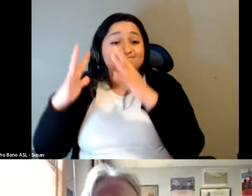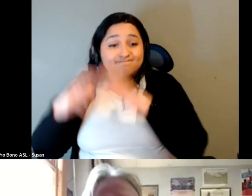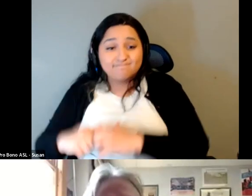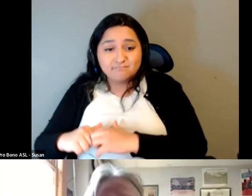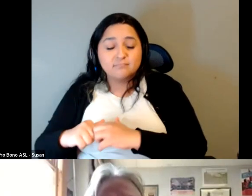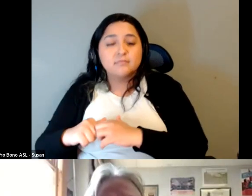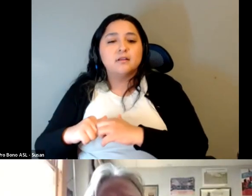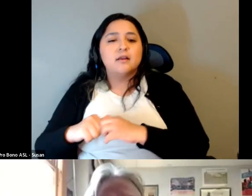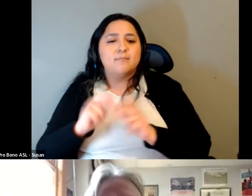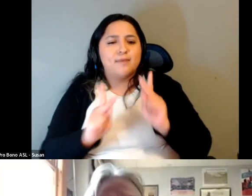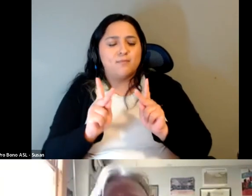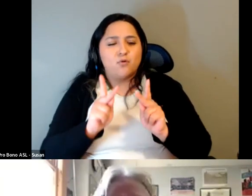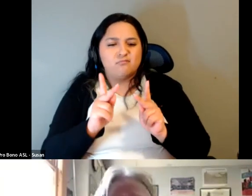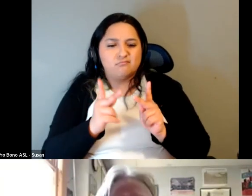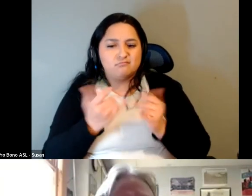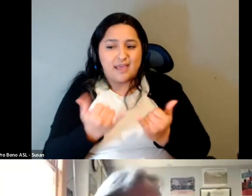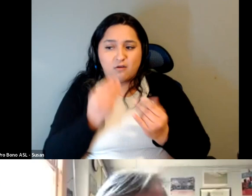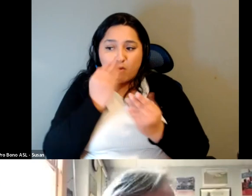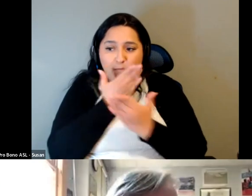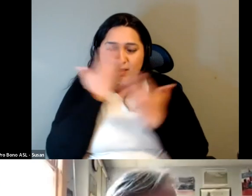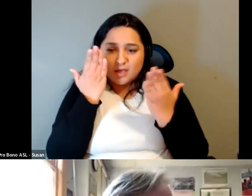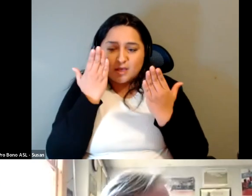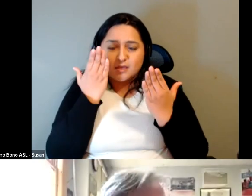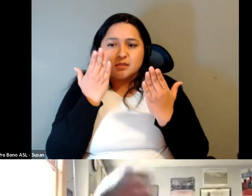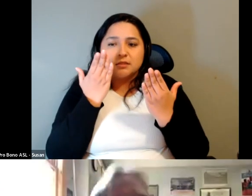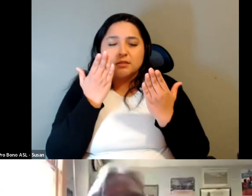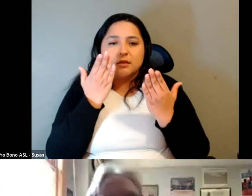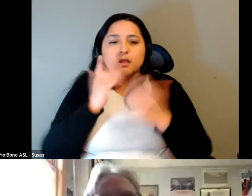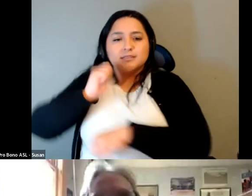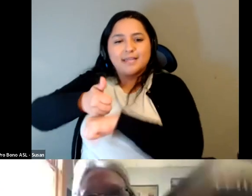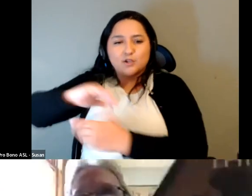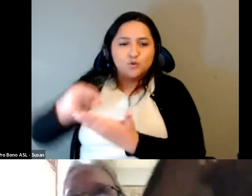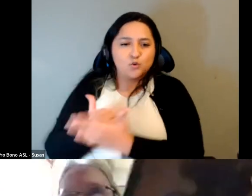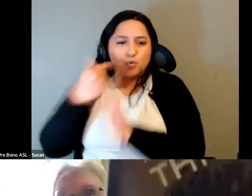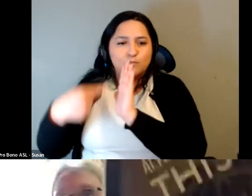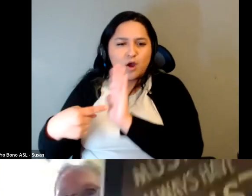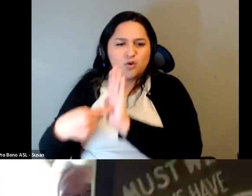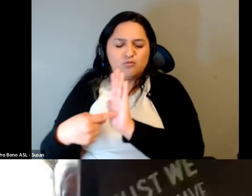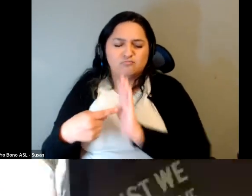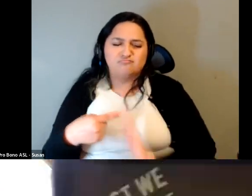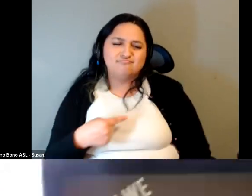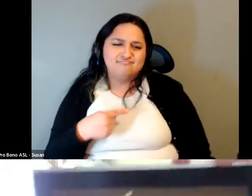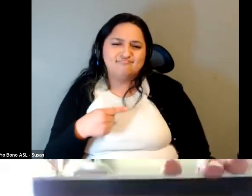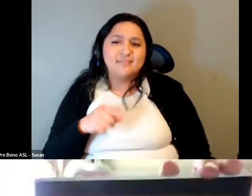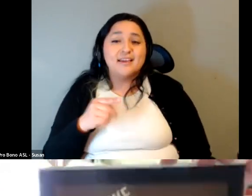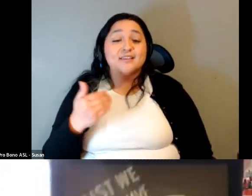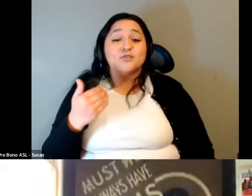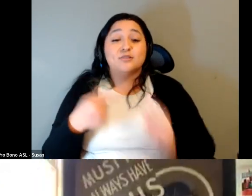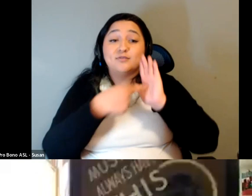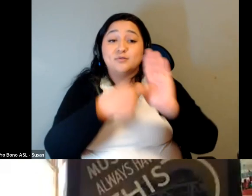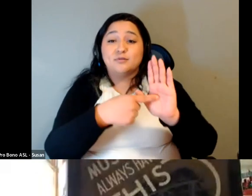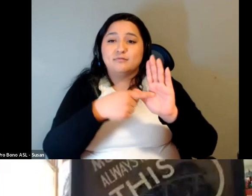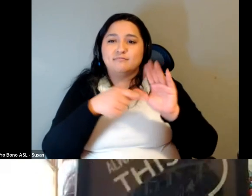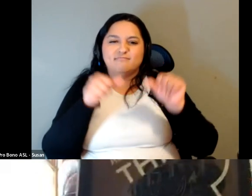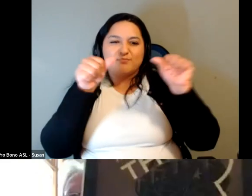a new model. Like, you know, there's this poster from 1936 that the mayor